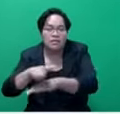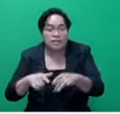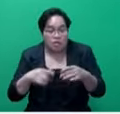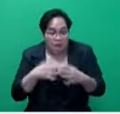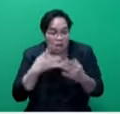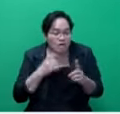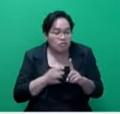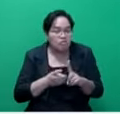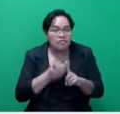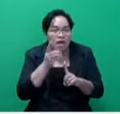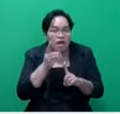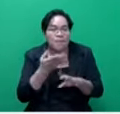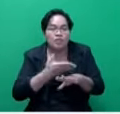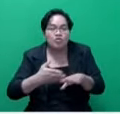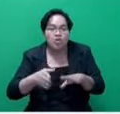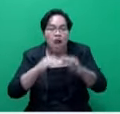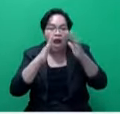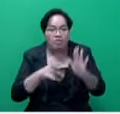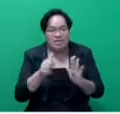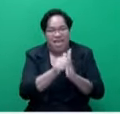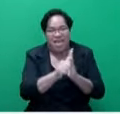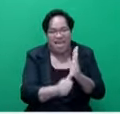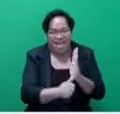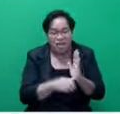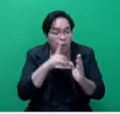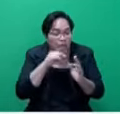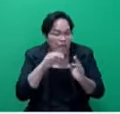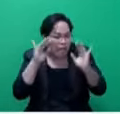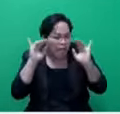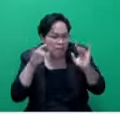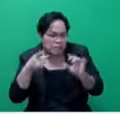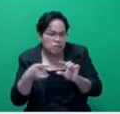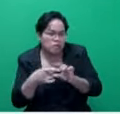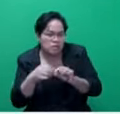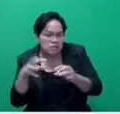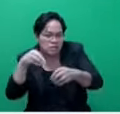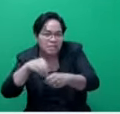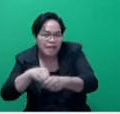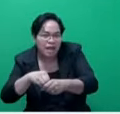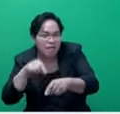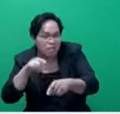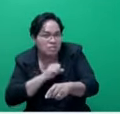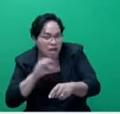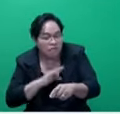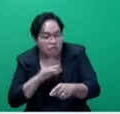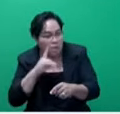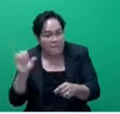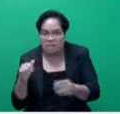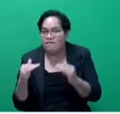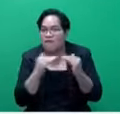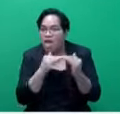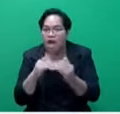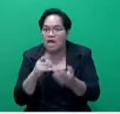National Housing Act to address such issues and to ensure lots are fairly allocated to the